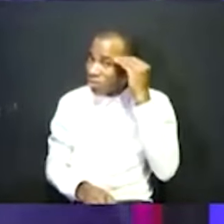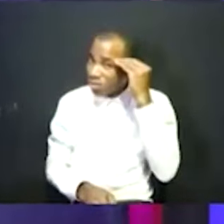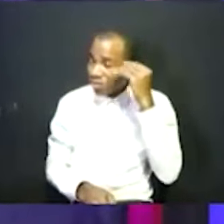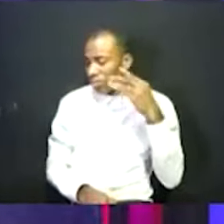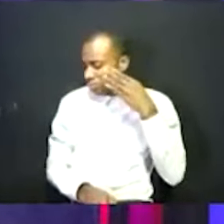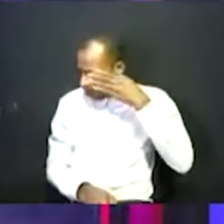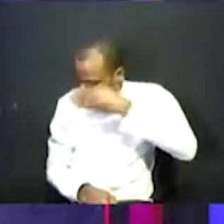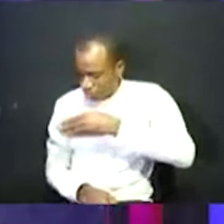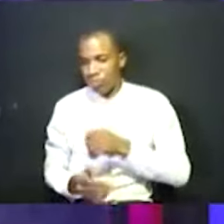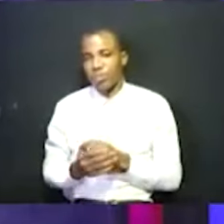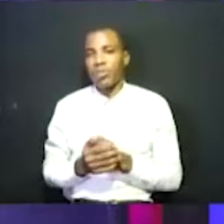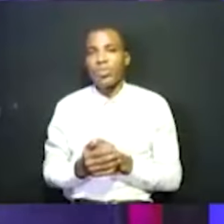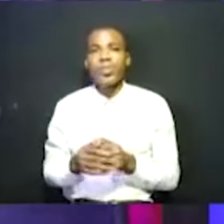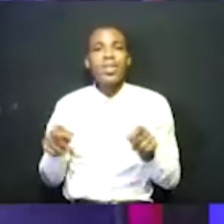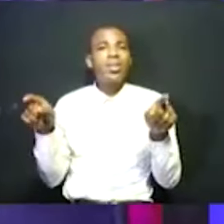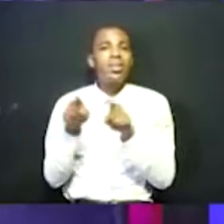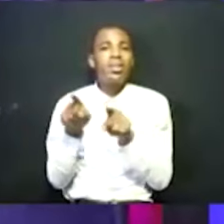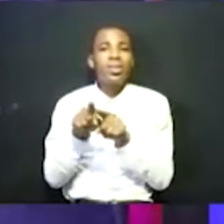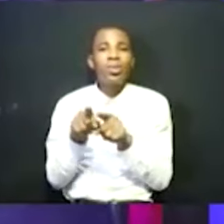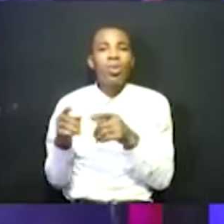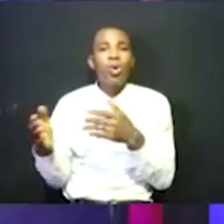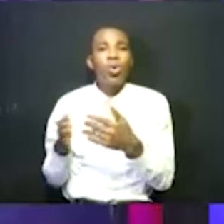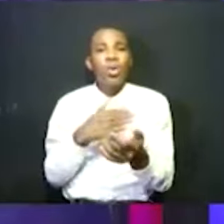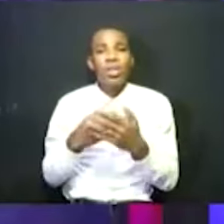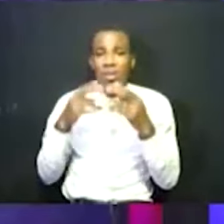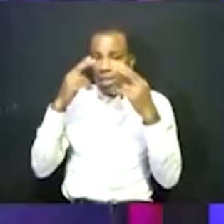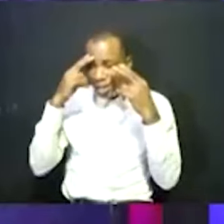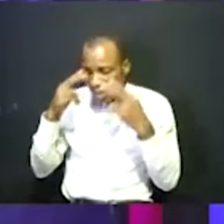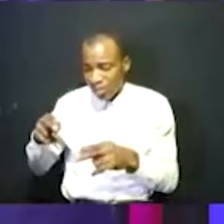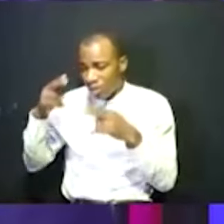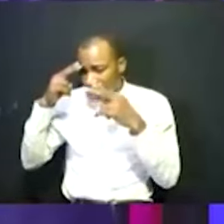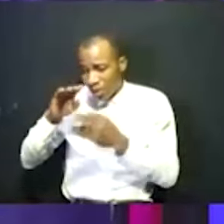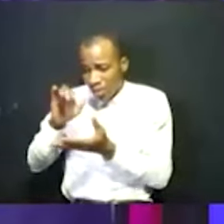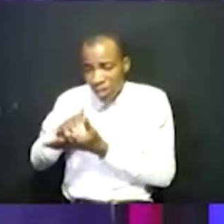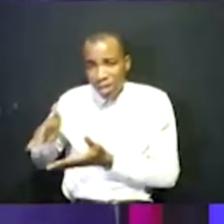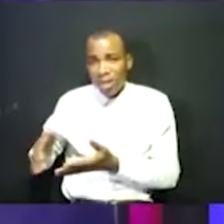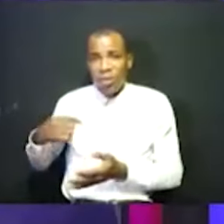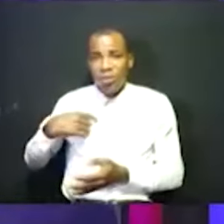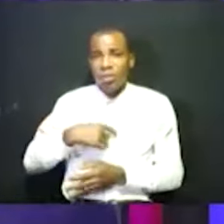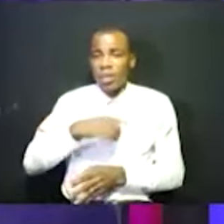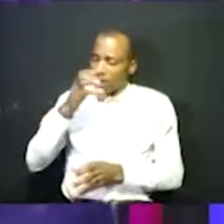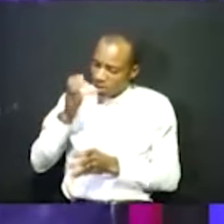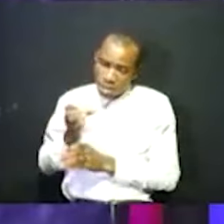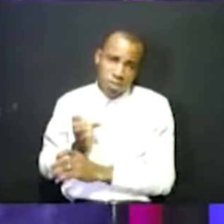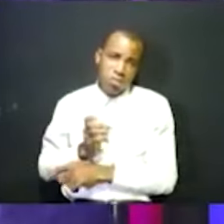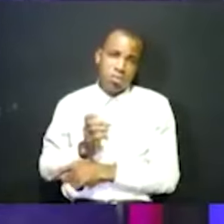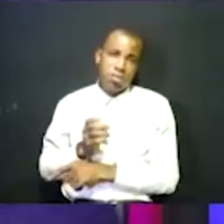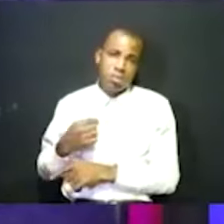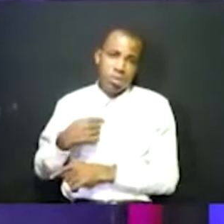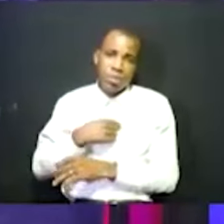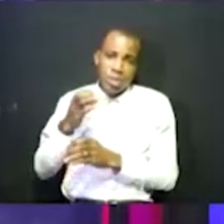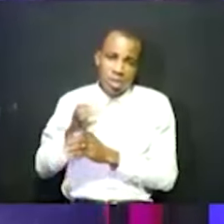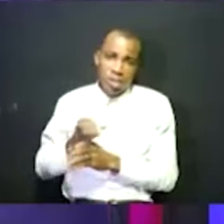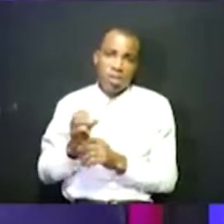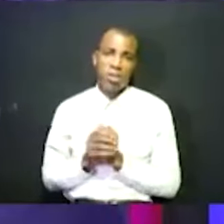have to be mindful of what goes on in marriage and in family life. Because if